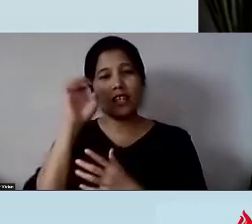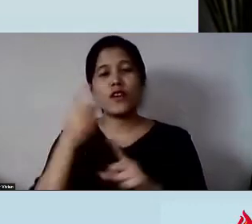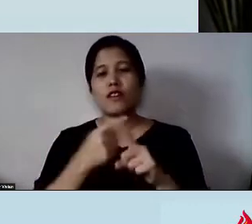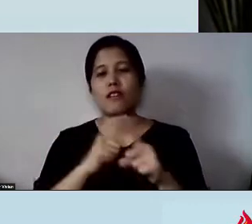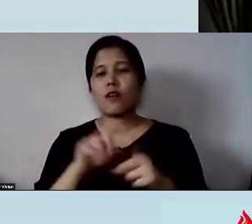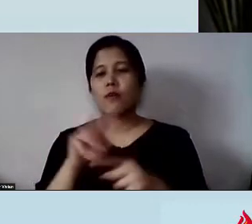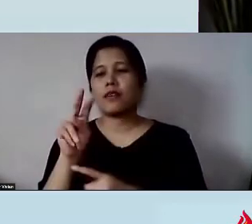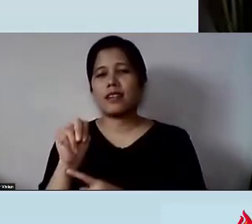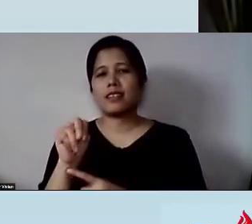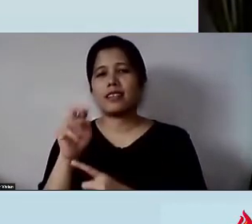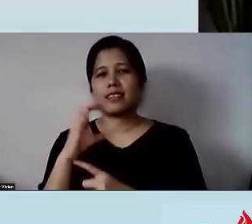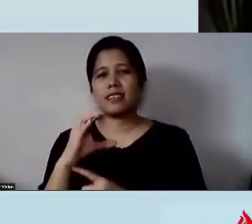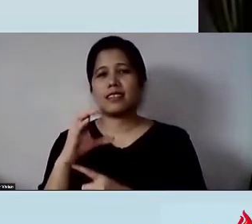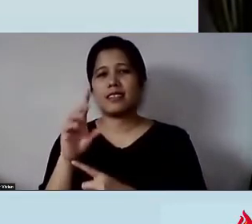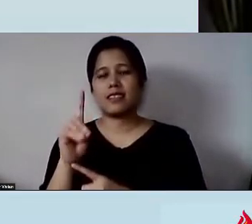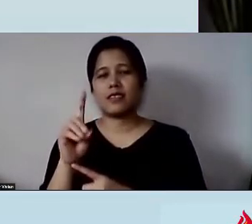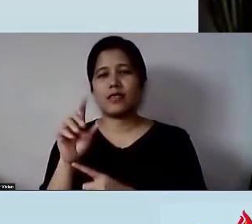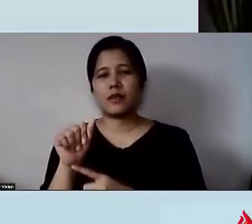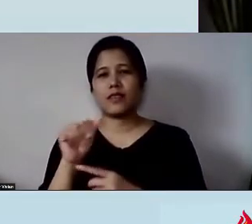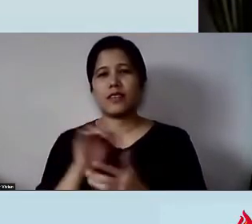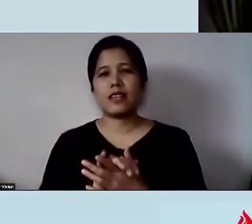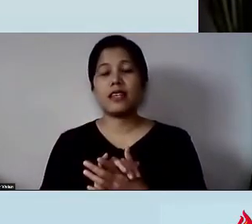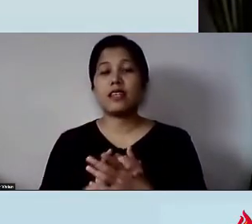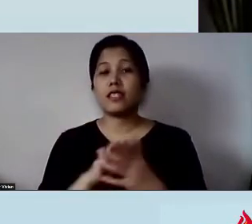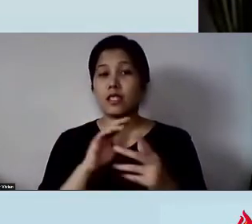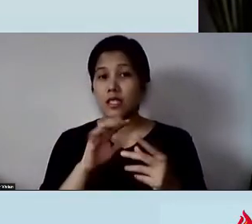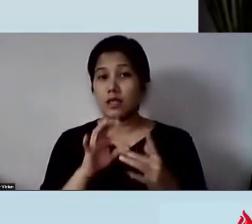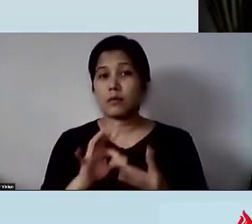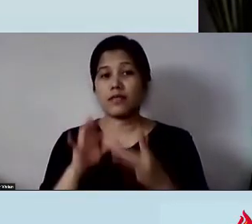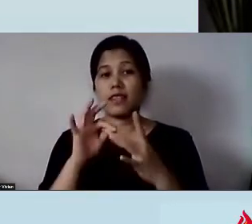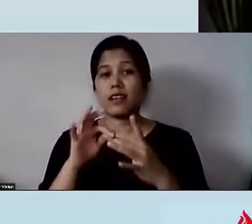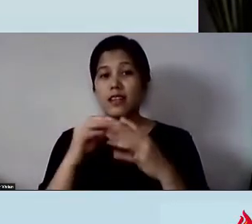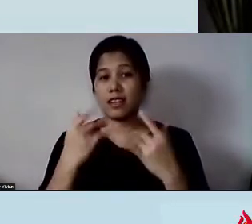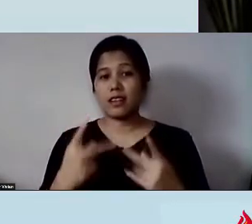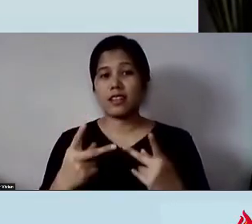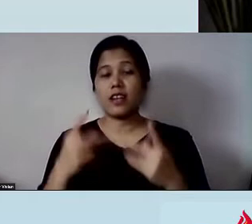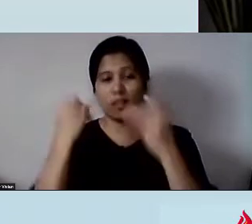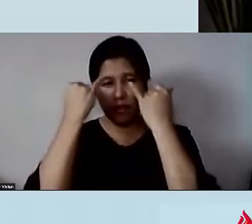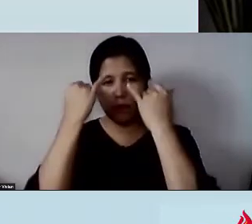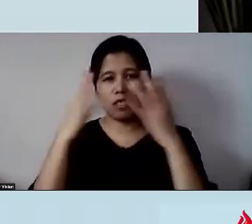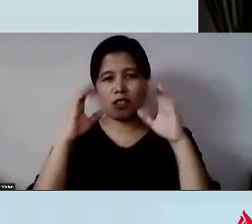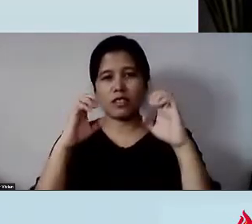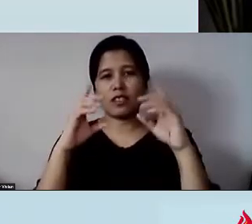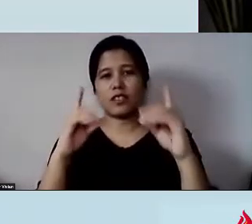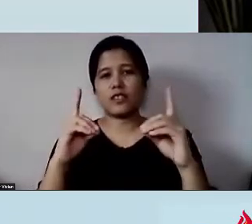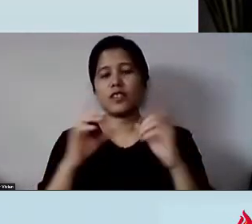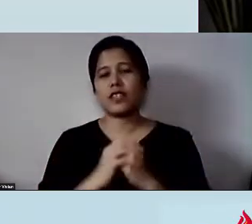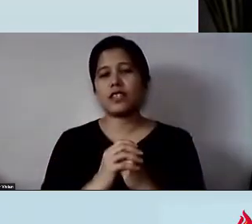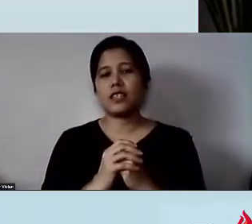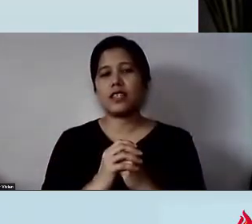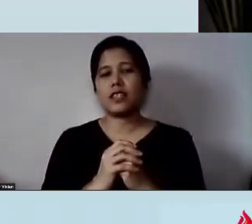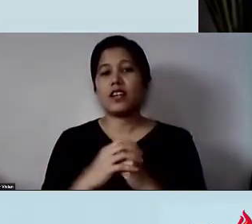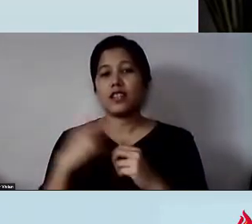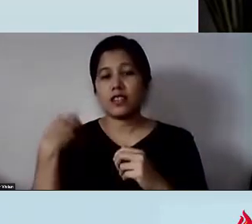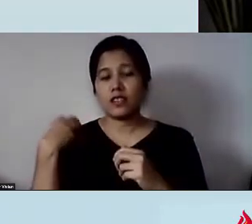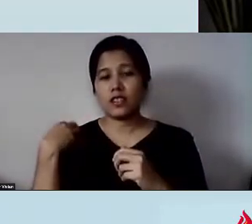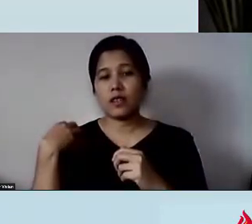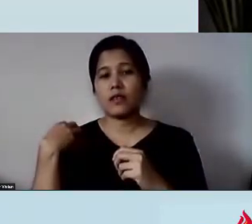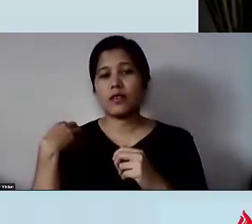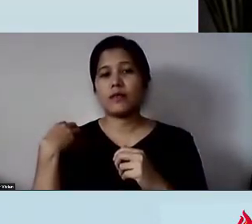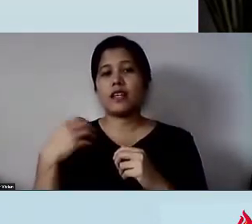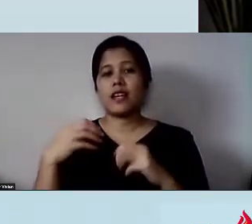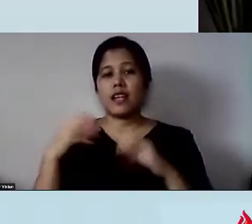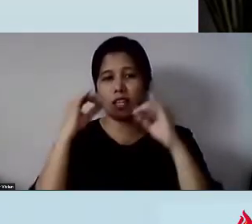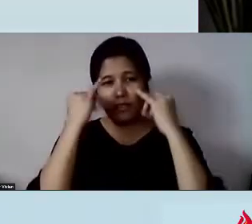National Council of Disability Affairs. Specifically, he's the current Information Officer 5, Division Chief of Information, Education,